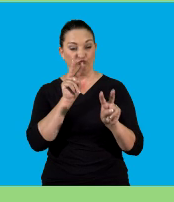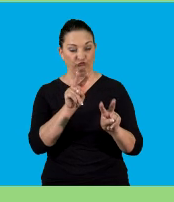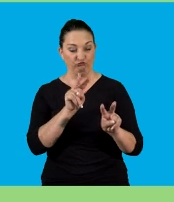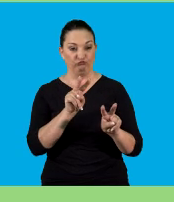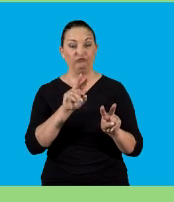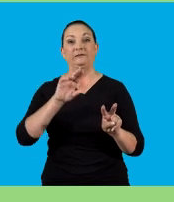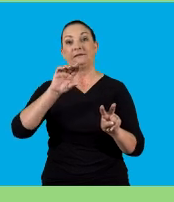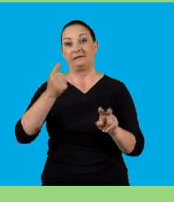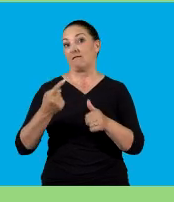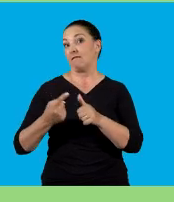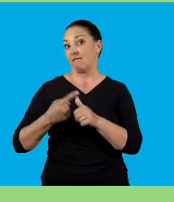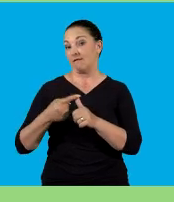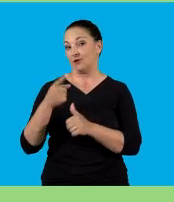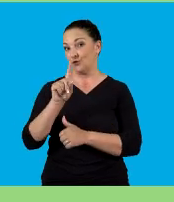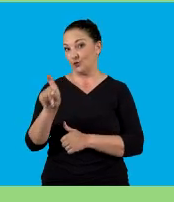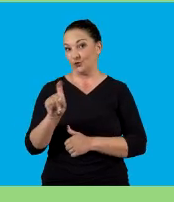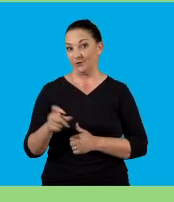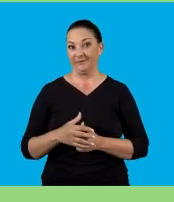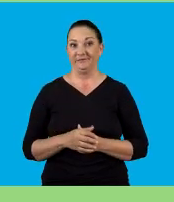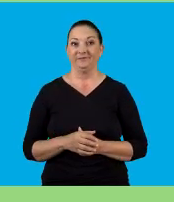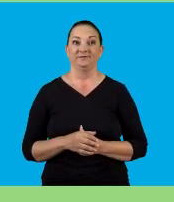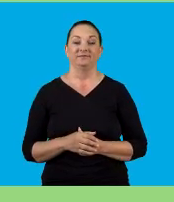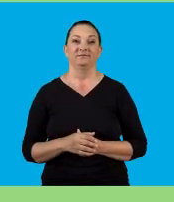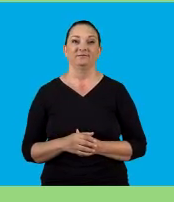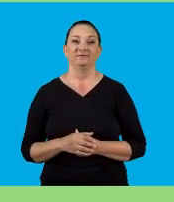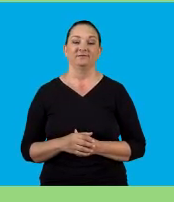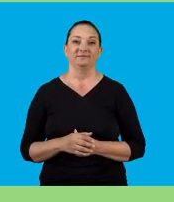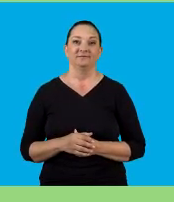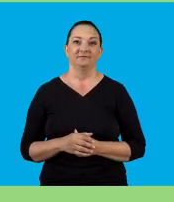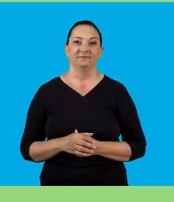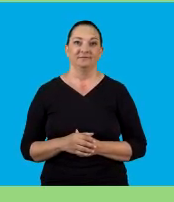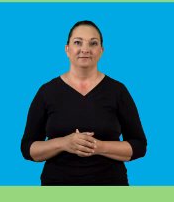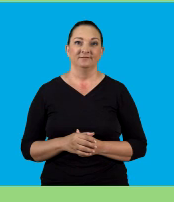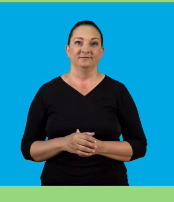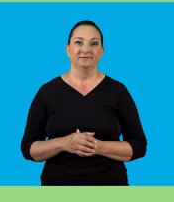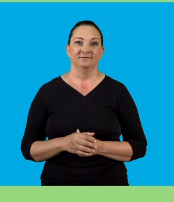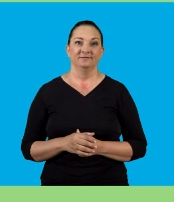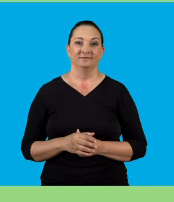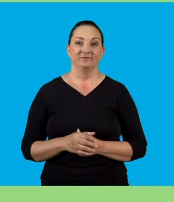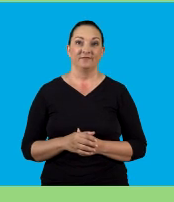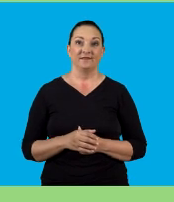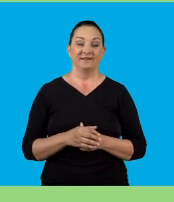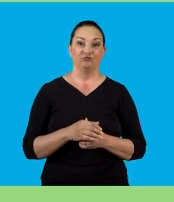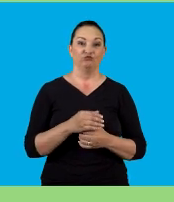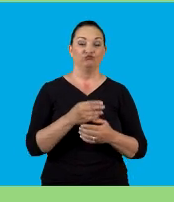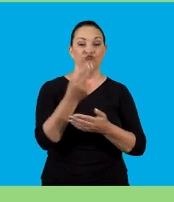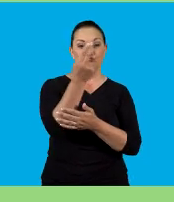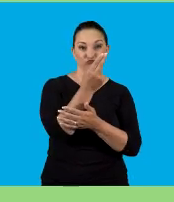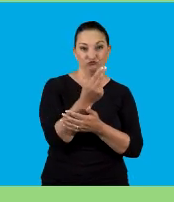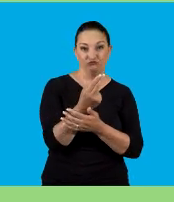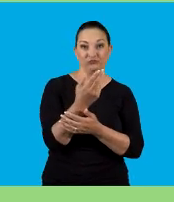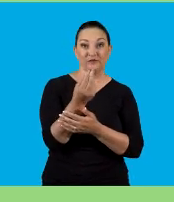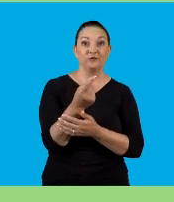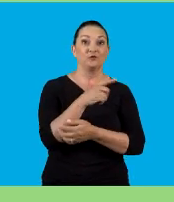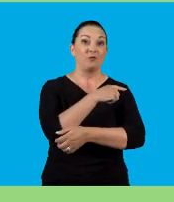diagram and answer the questions that follow. So we have a diagram